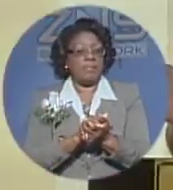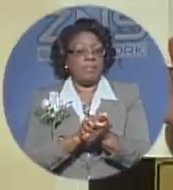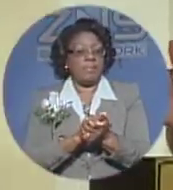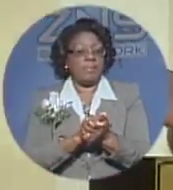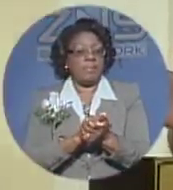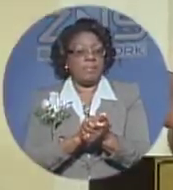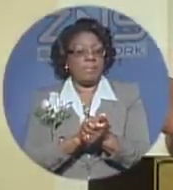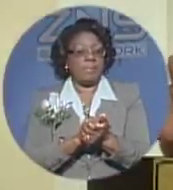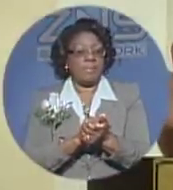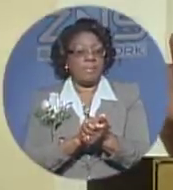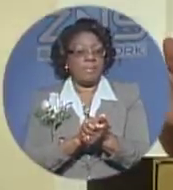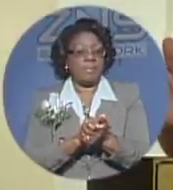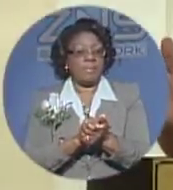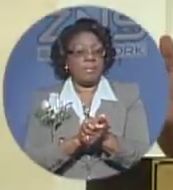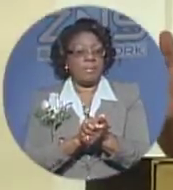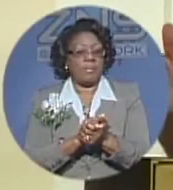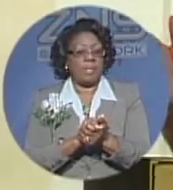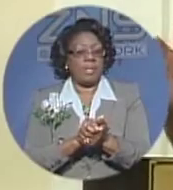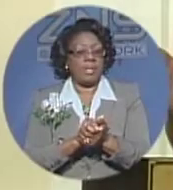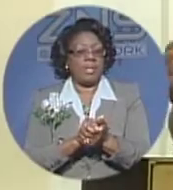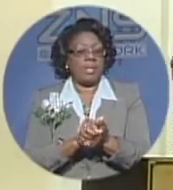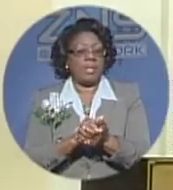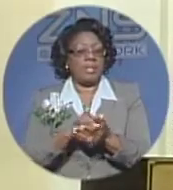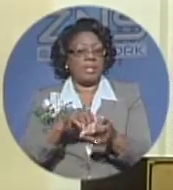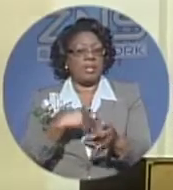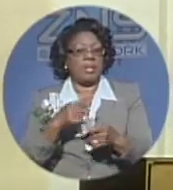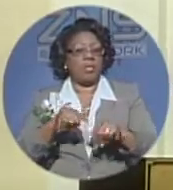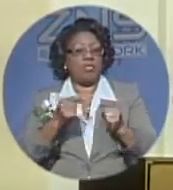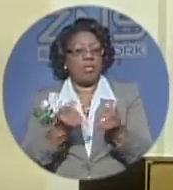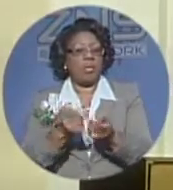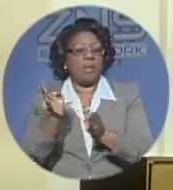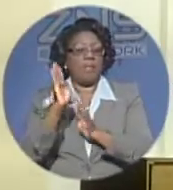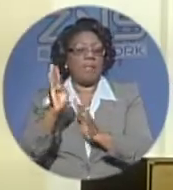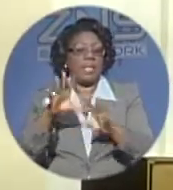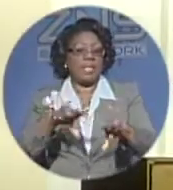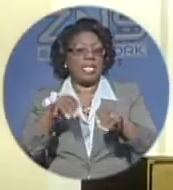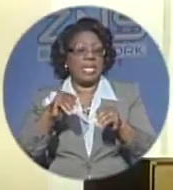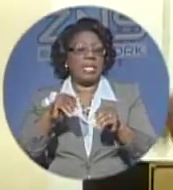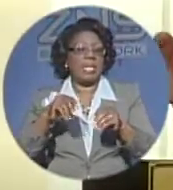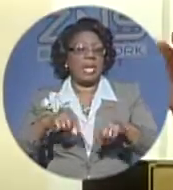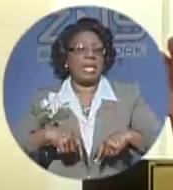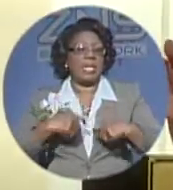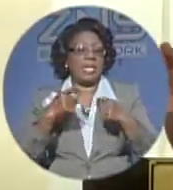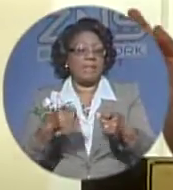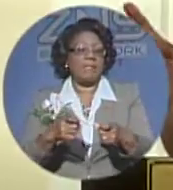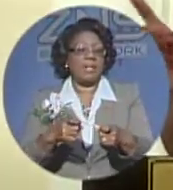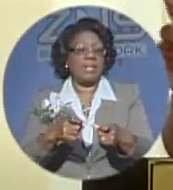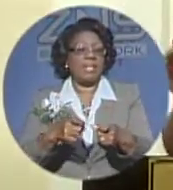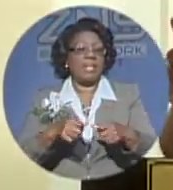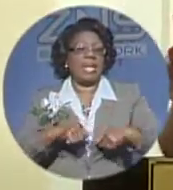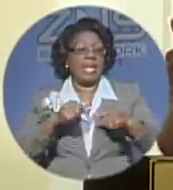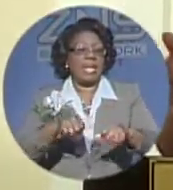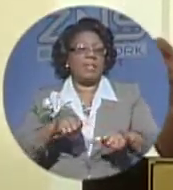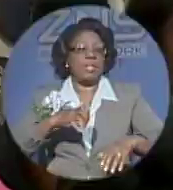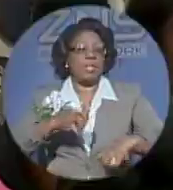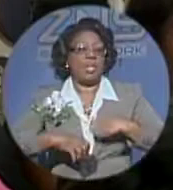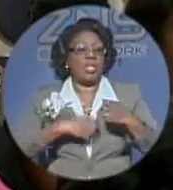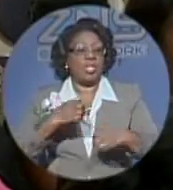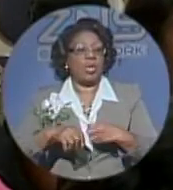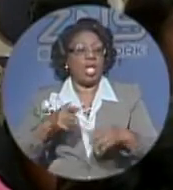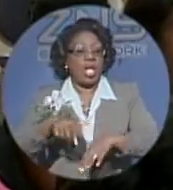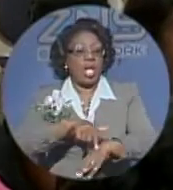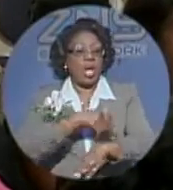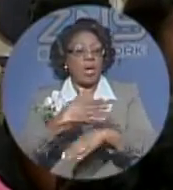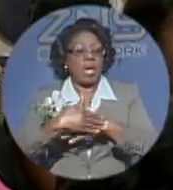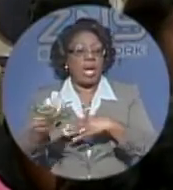6 days before Christmas, and a lucky group of Bahamians are getting a gift they'll be able to enjoy well after the season ends. The opportunity to